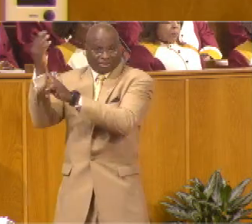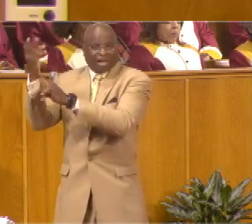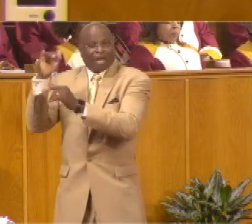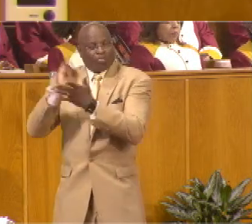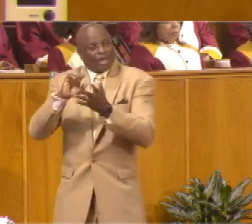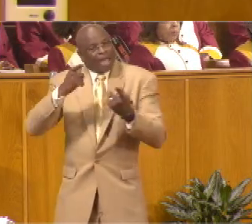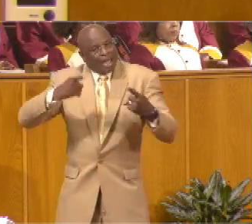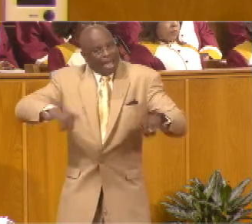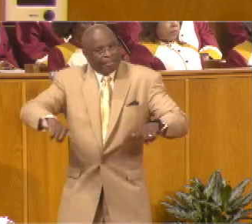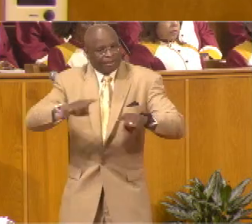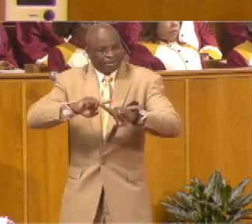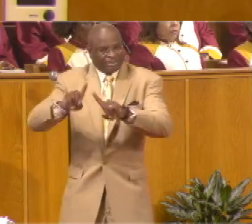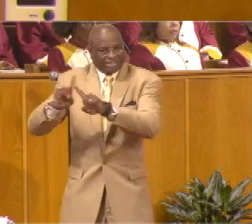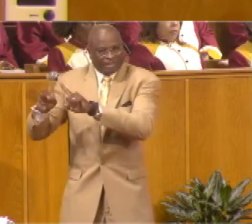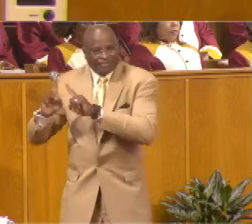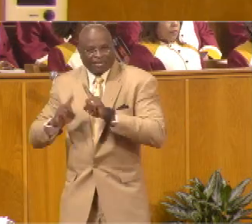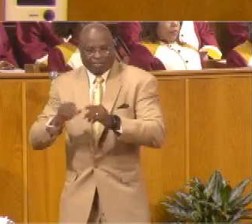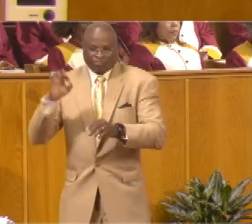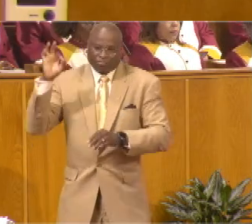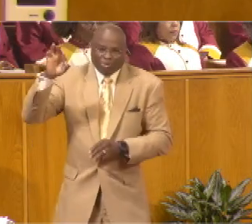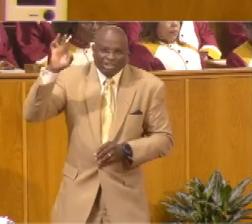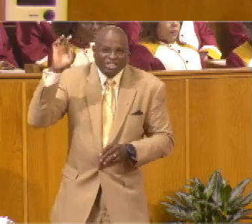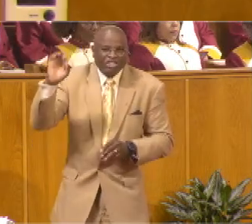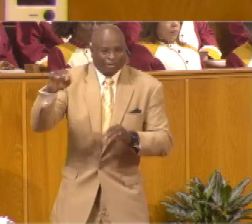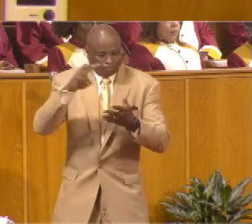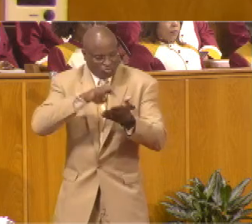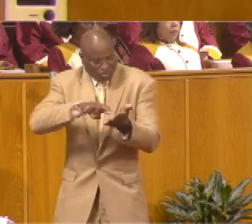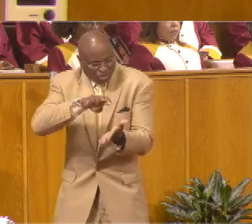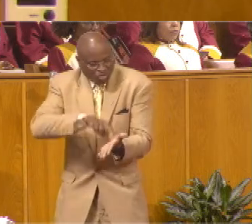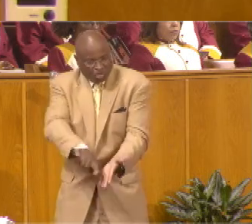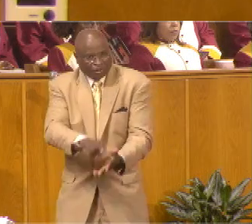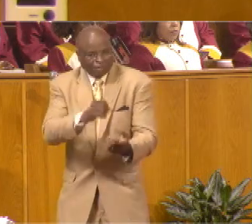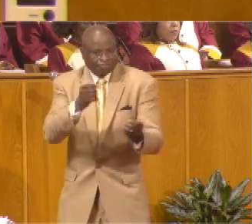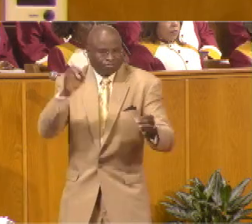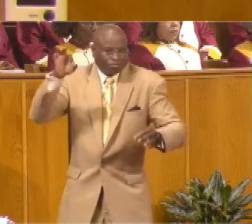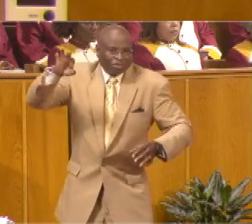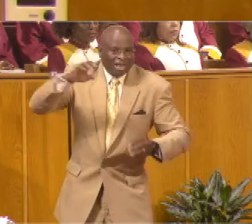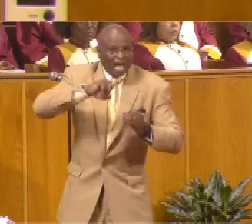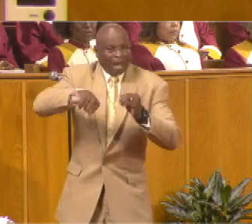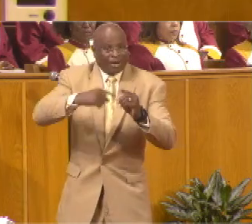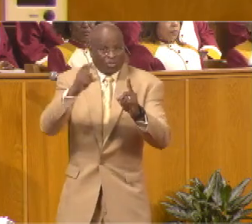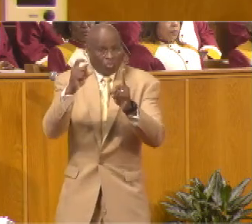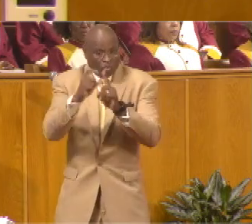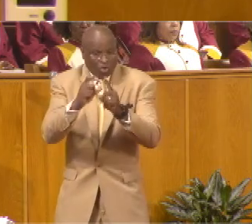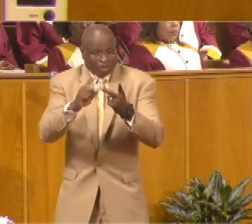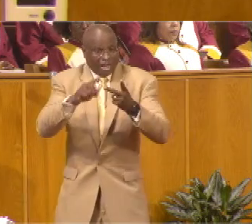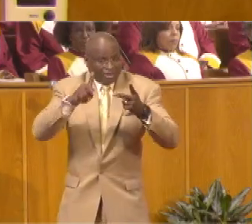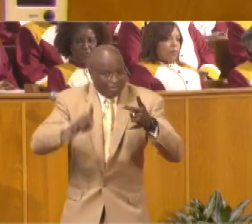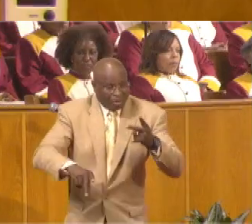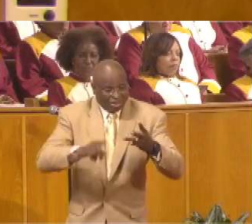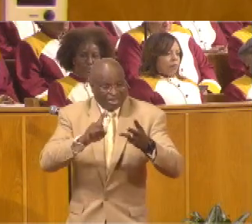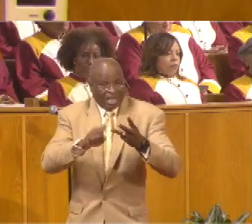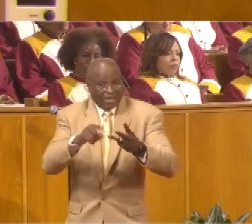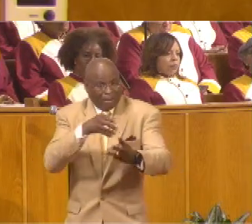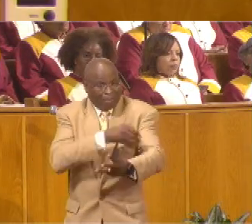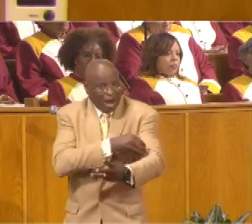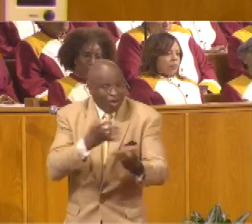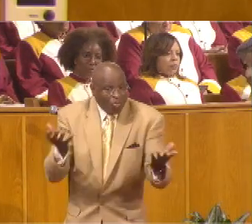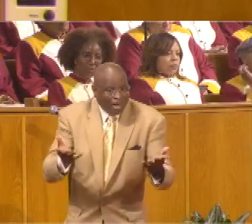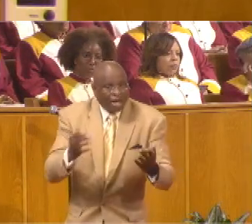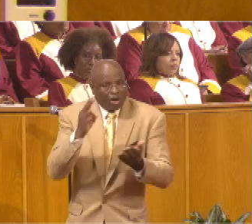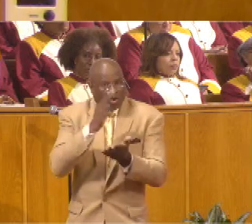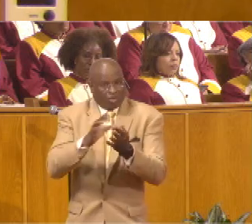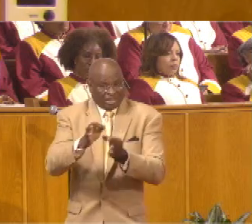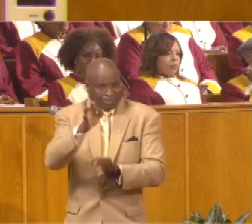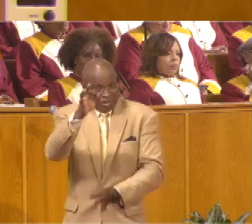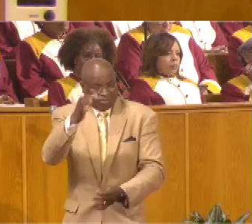in a series of sermonic study of Scripture around the work of the person, the purpose, and the power of the